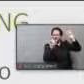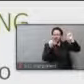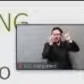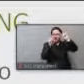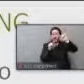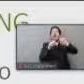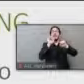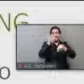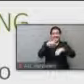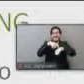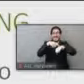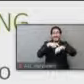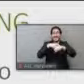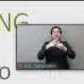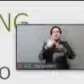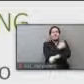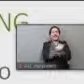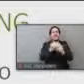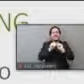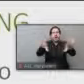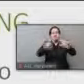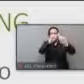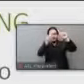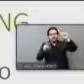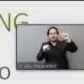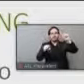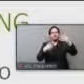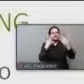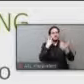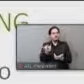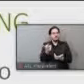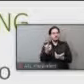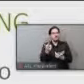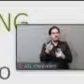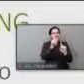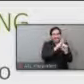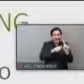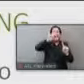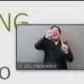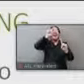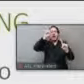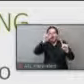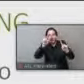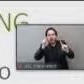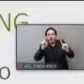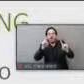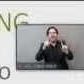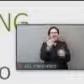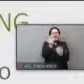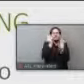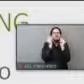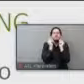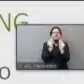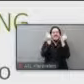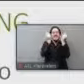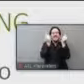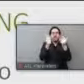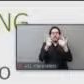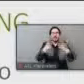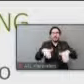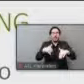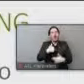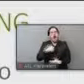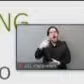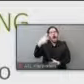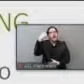remember, nursing home residents were one of the first groups. And so we saw an immediate, I thought it would be